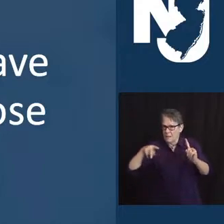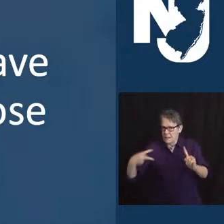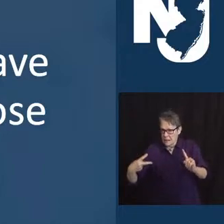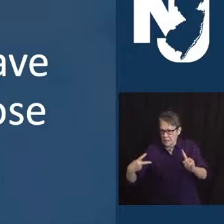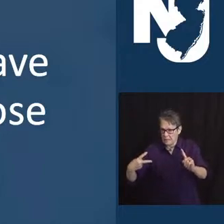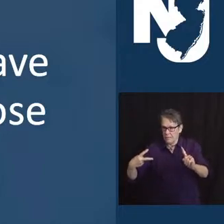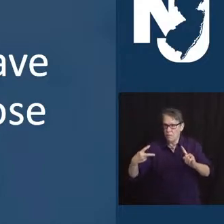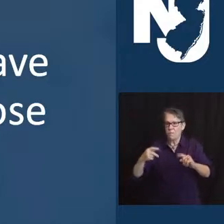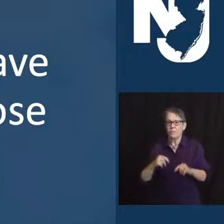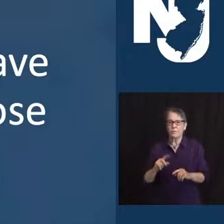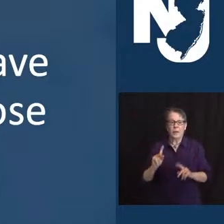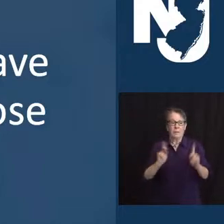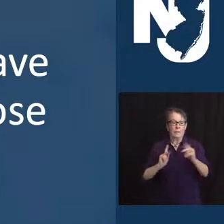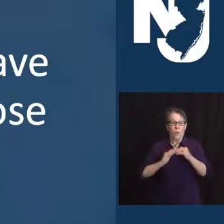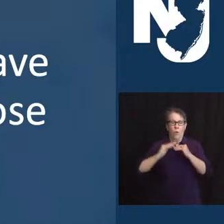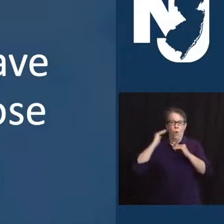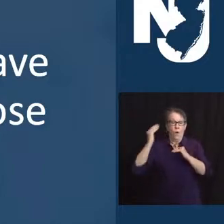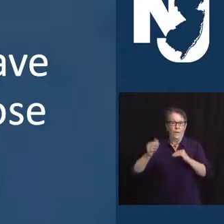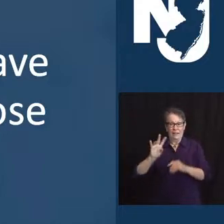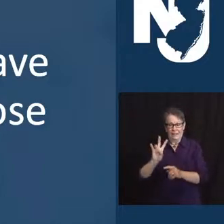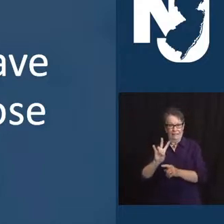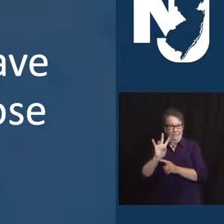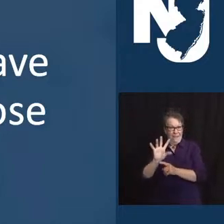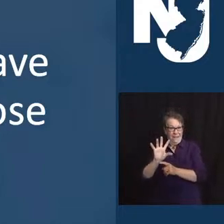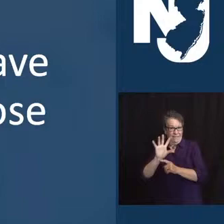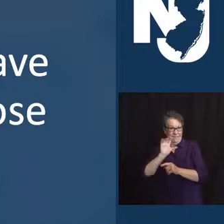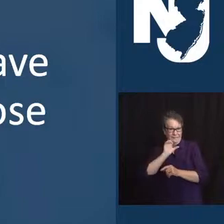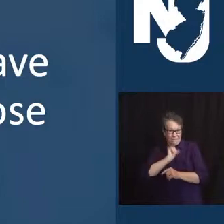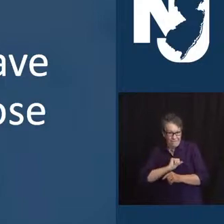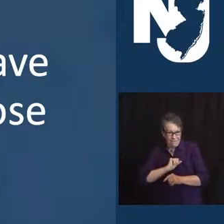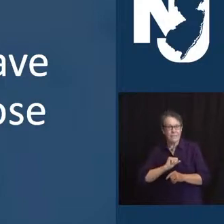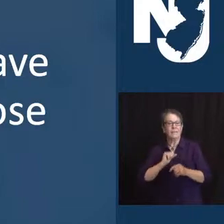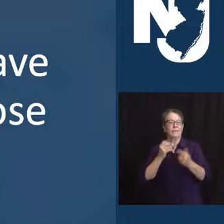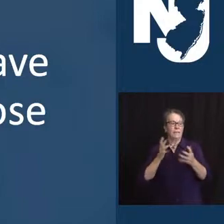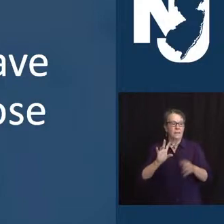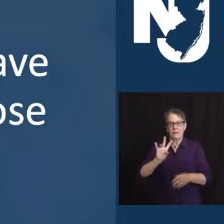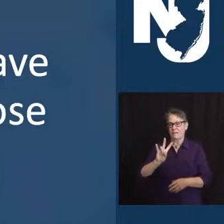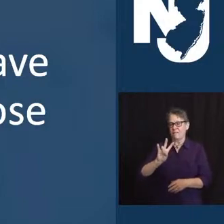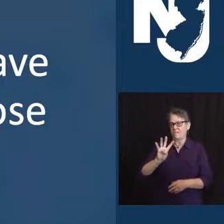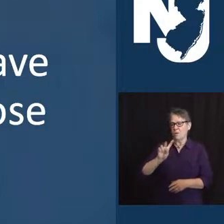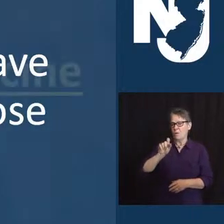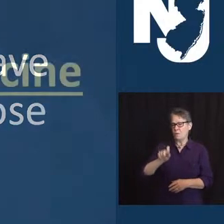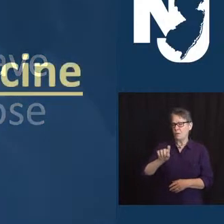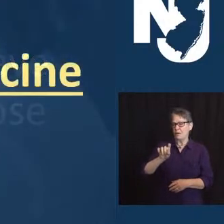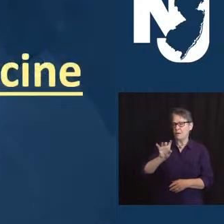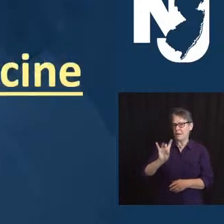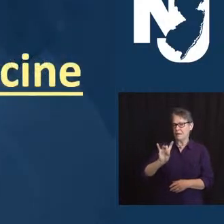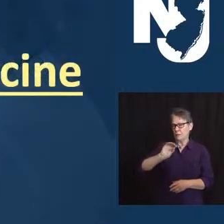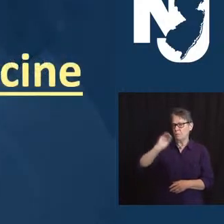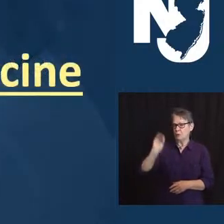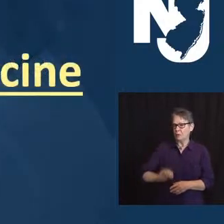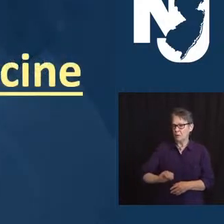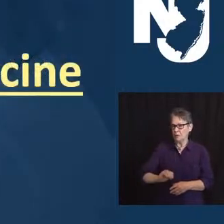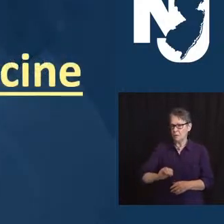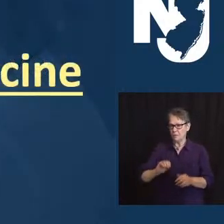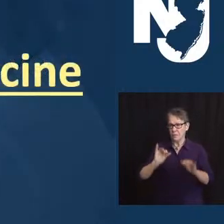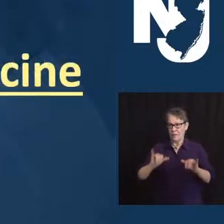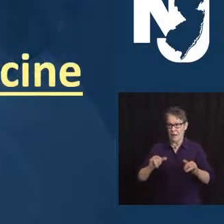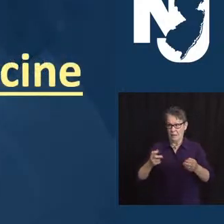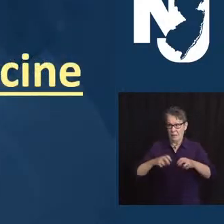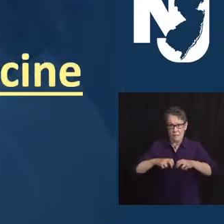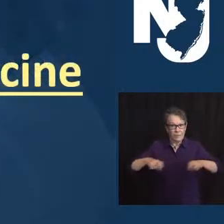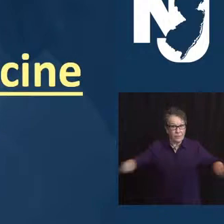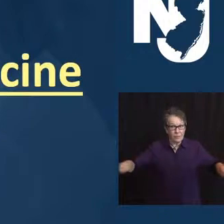74.8% of those over the age of 75. For us up here, the continued